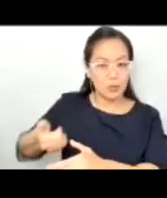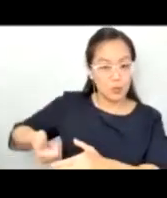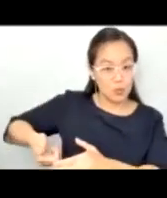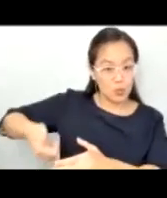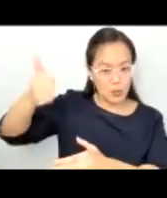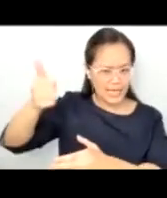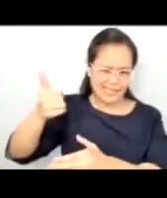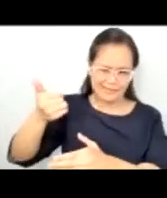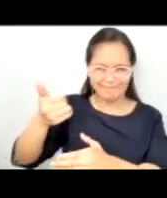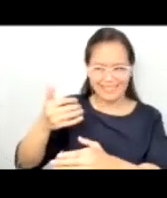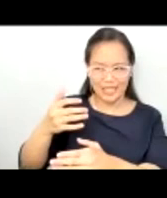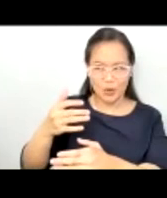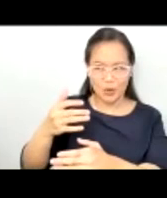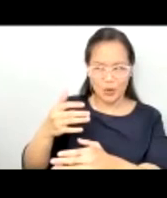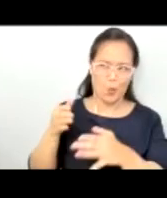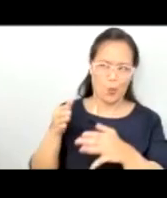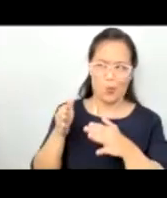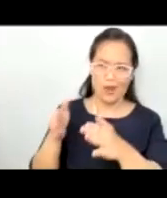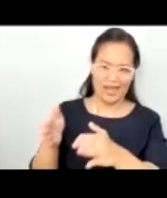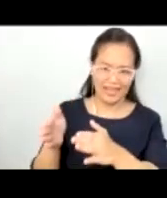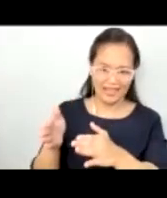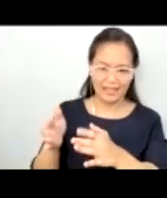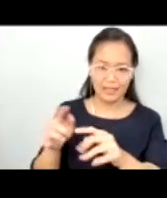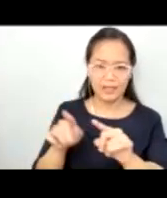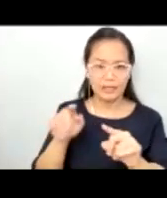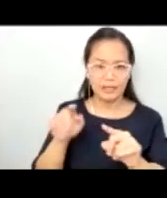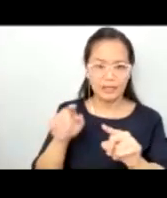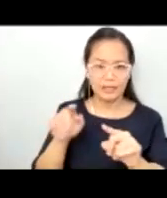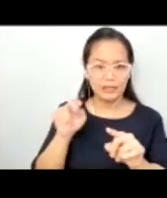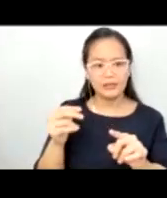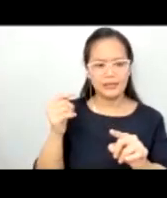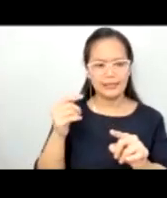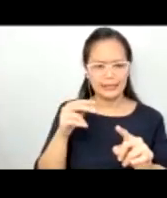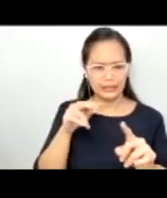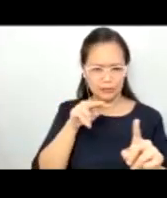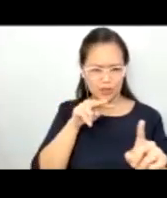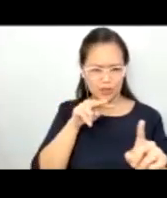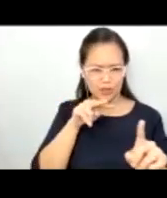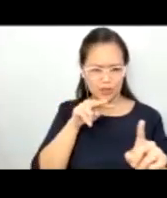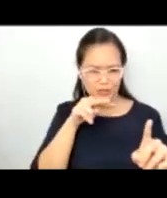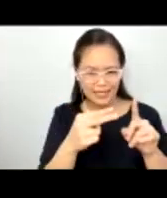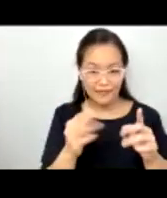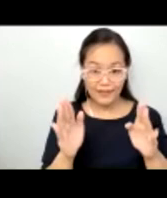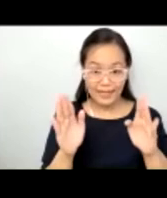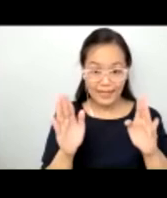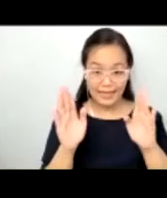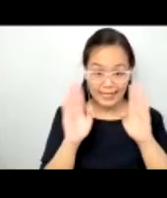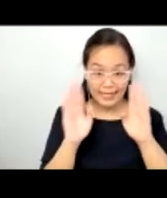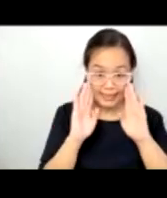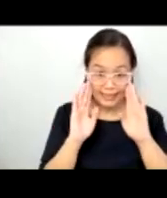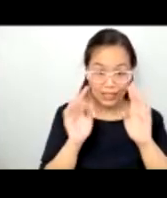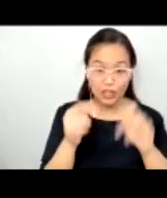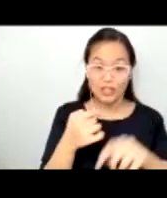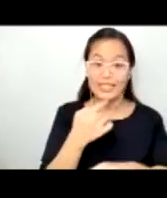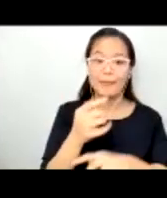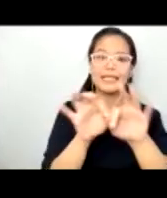But you need to look at listening as the cheapest, and this is what he says. I'll just read what he